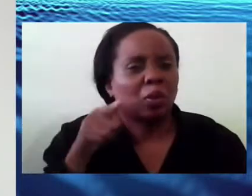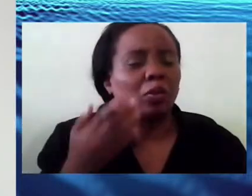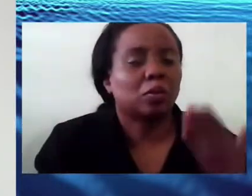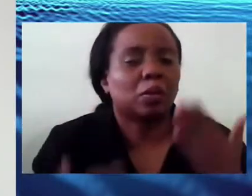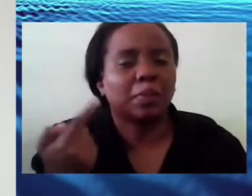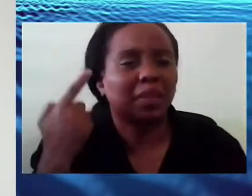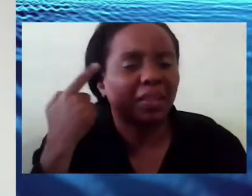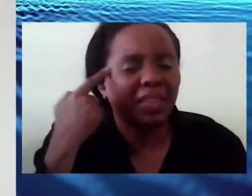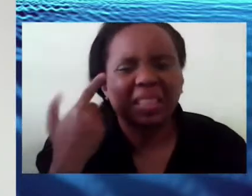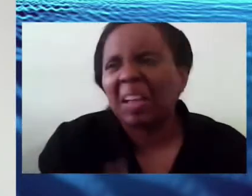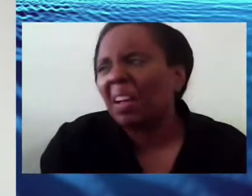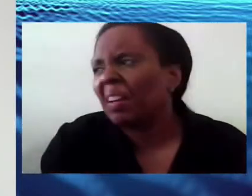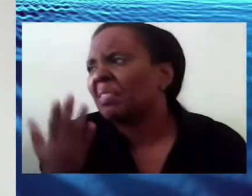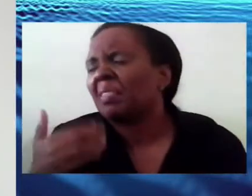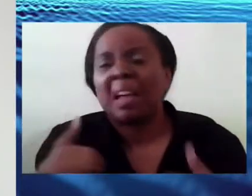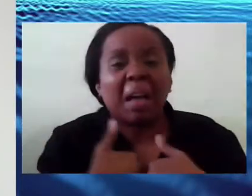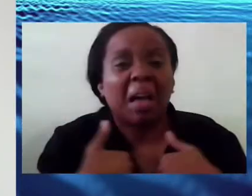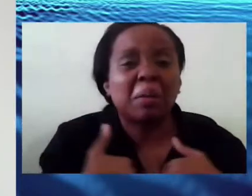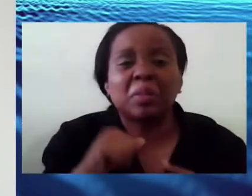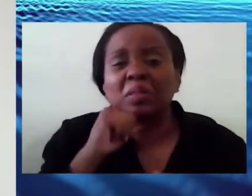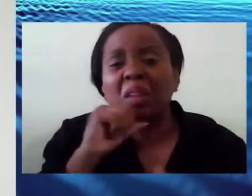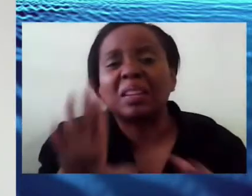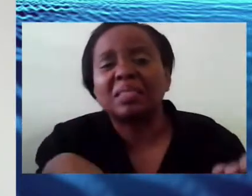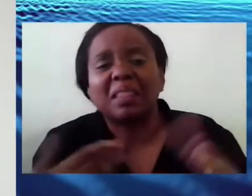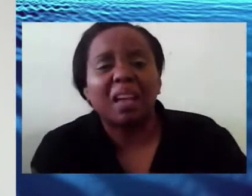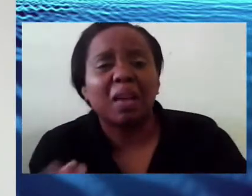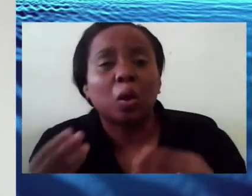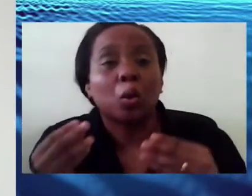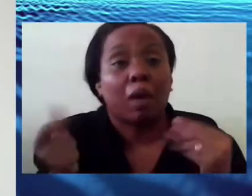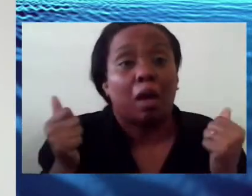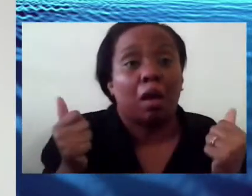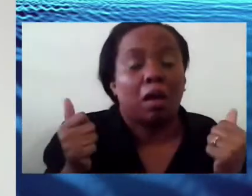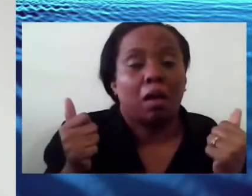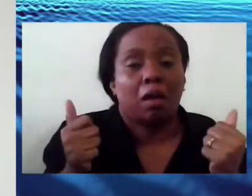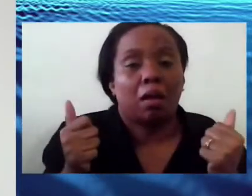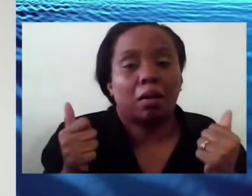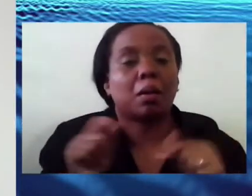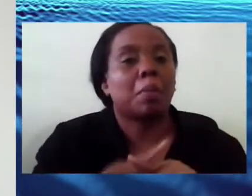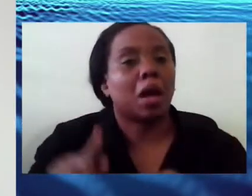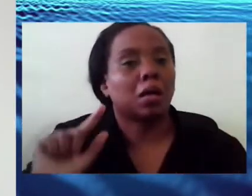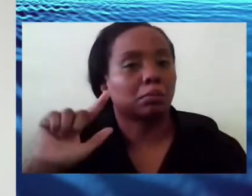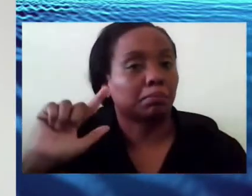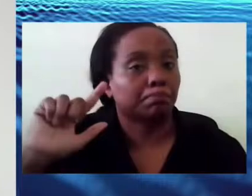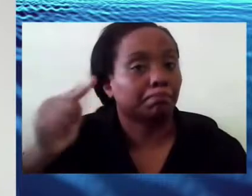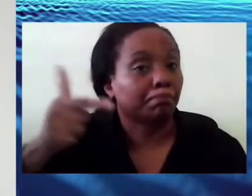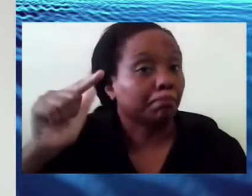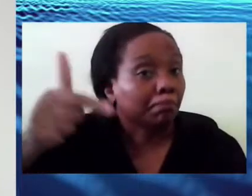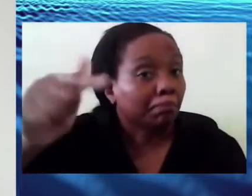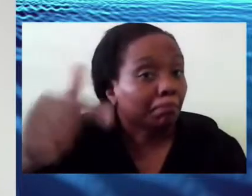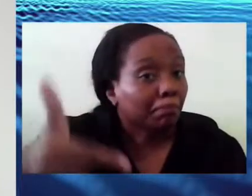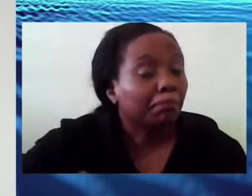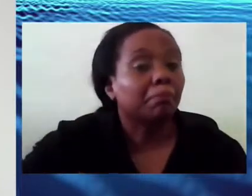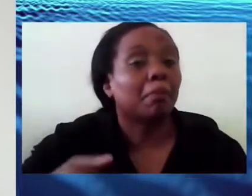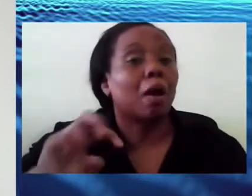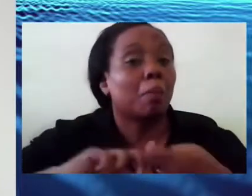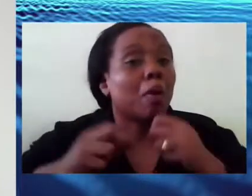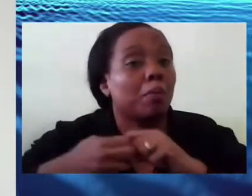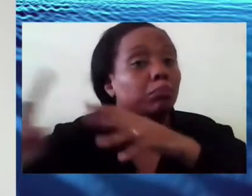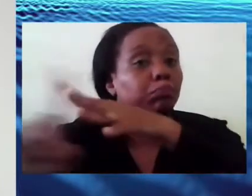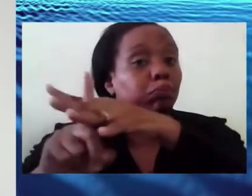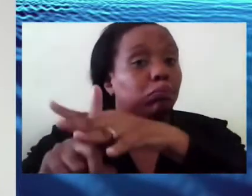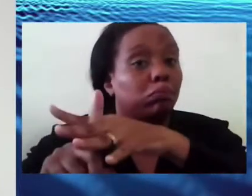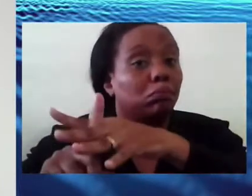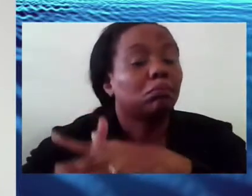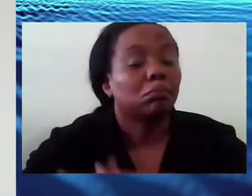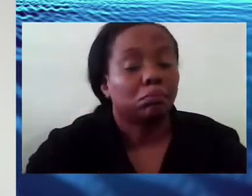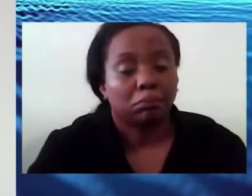with it because the animal doesn't die instantly, there are further problems going down the road that will probably manifest itself later